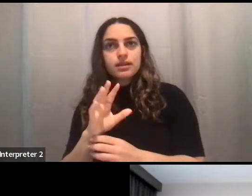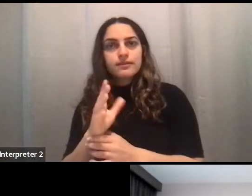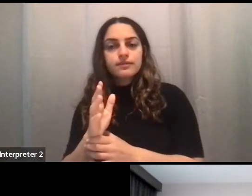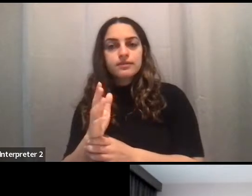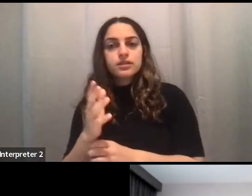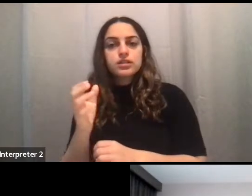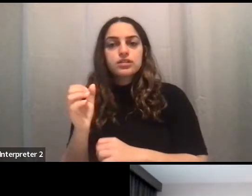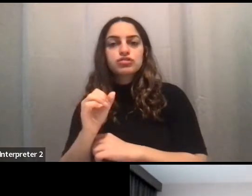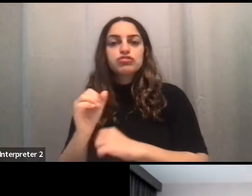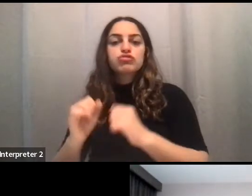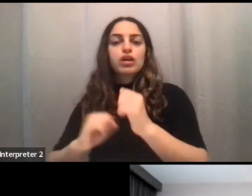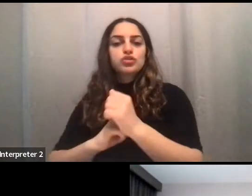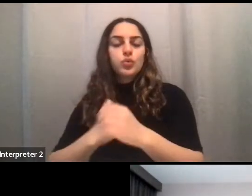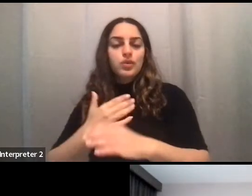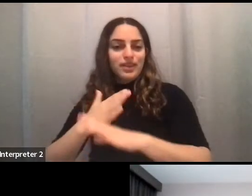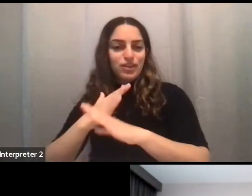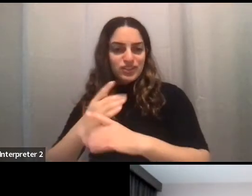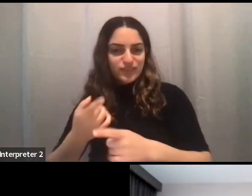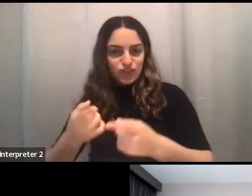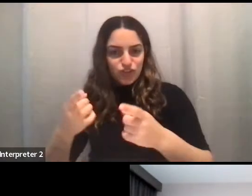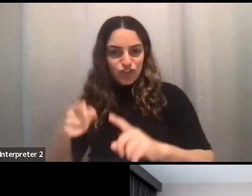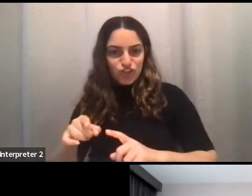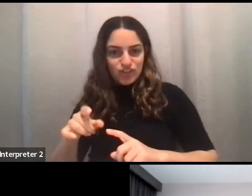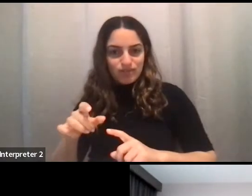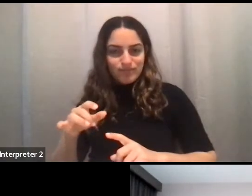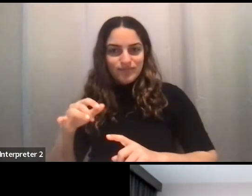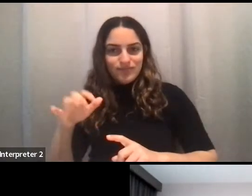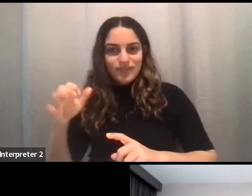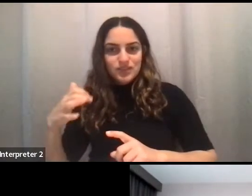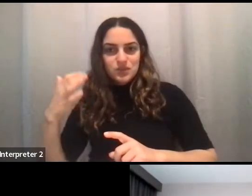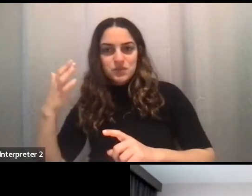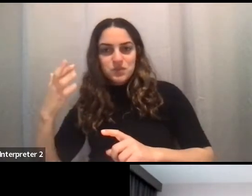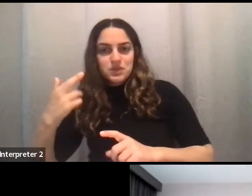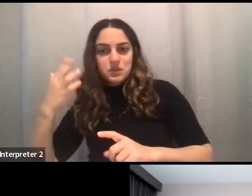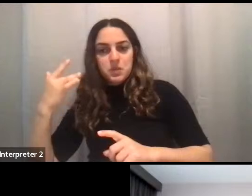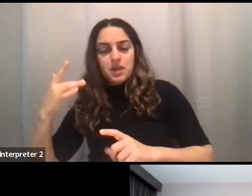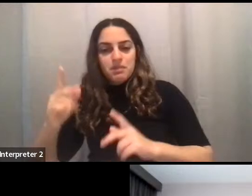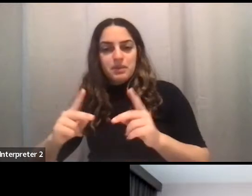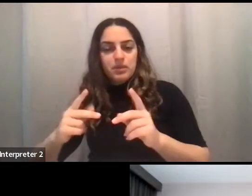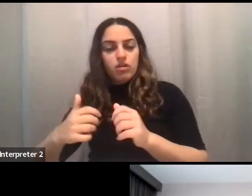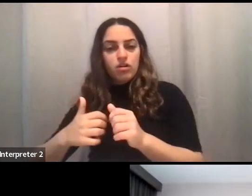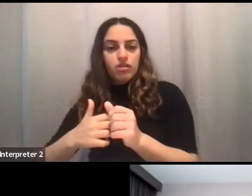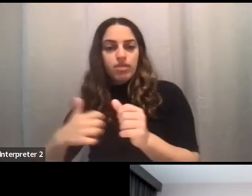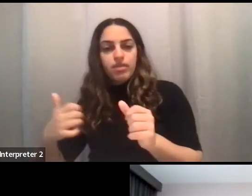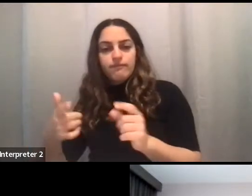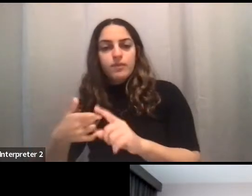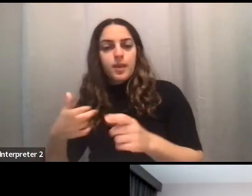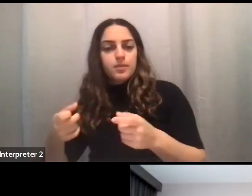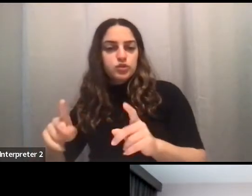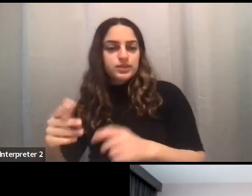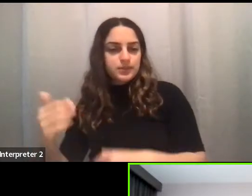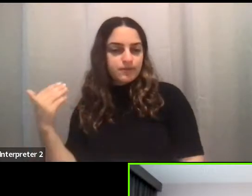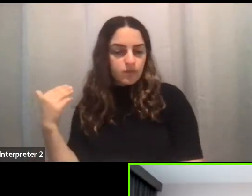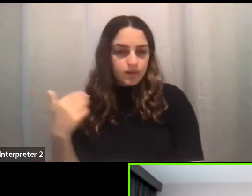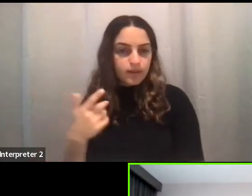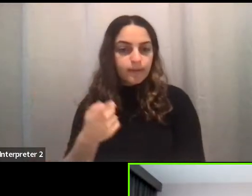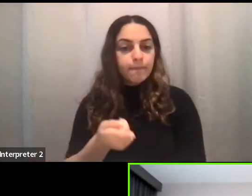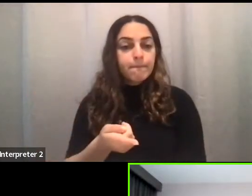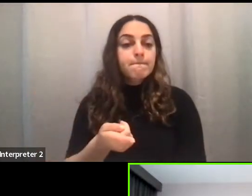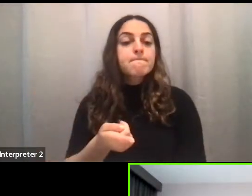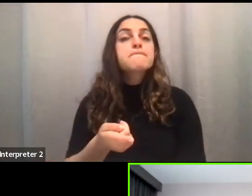barriers have have occurred that that result in shifting people away from these opportunities they previously had well it's